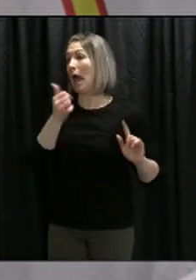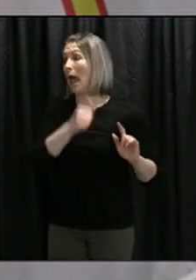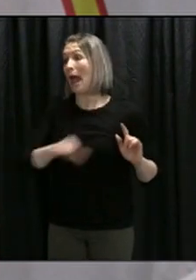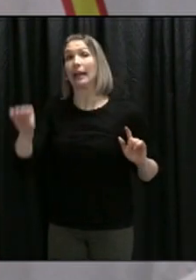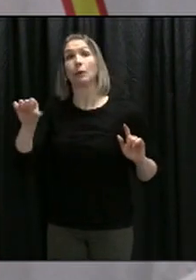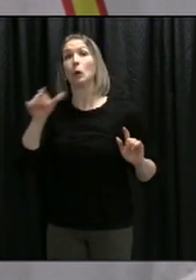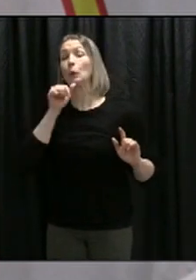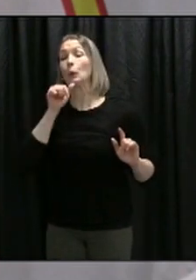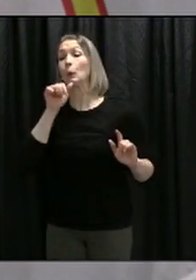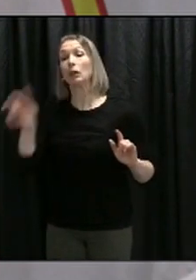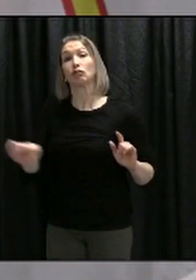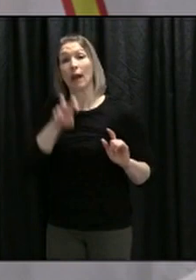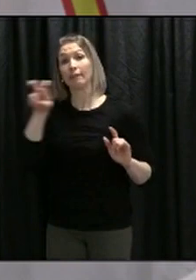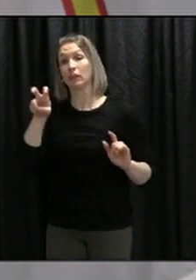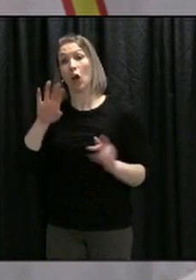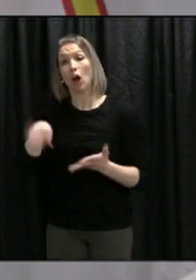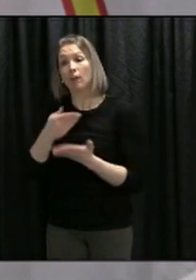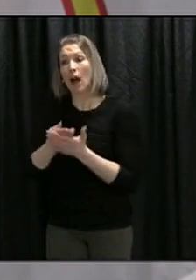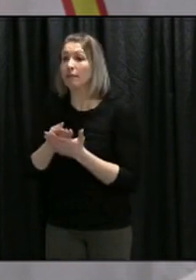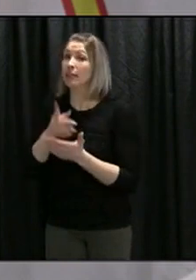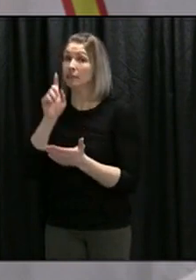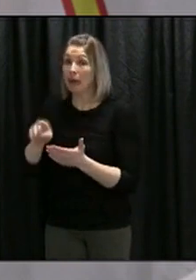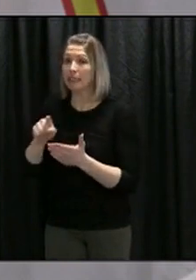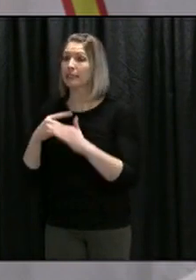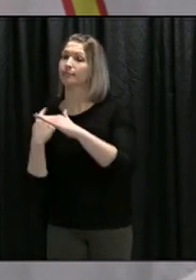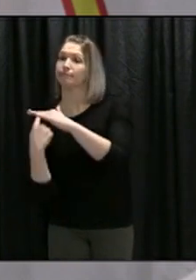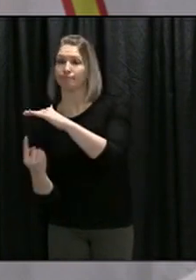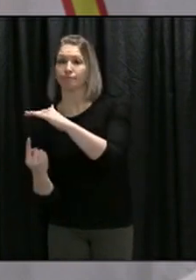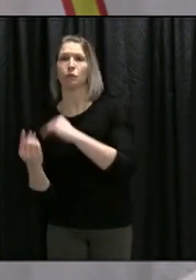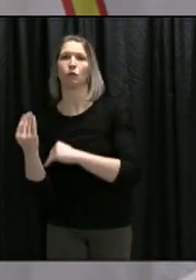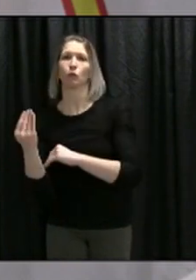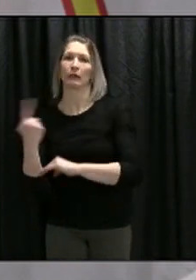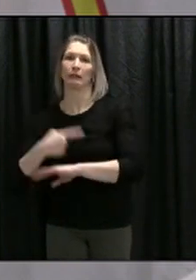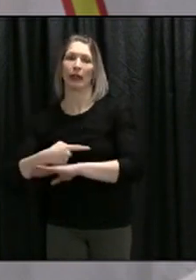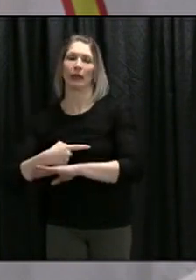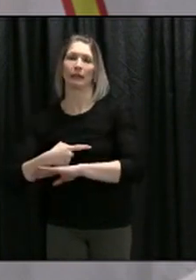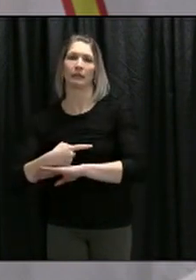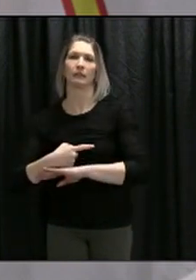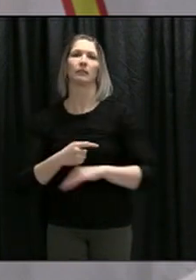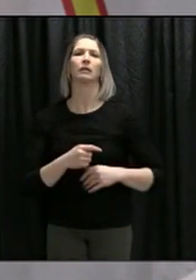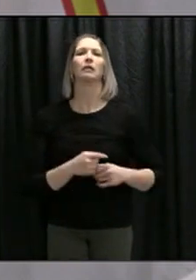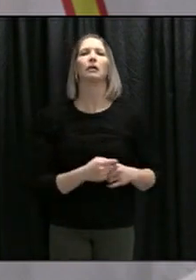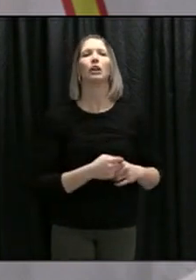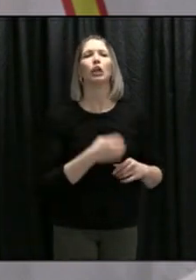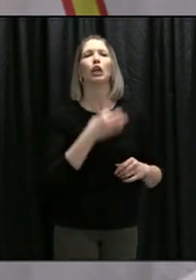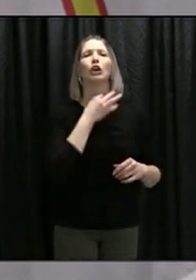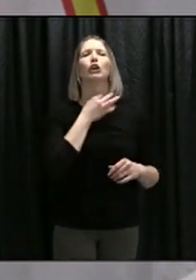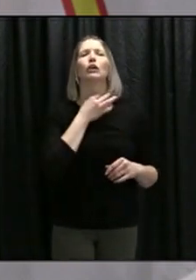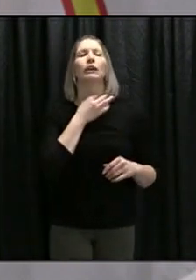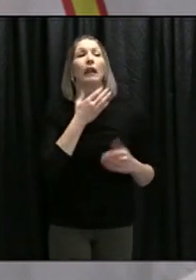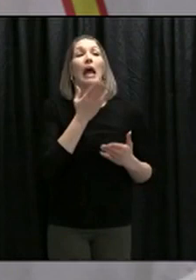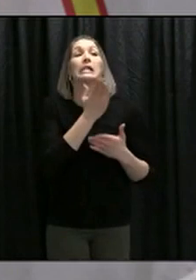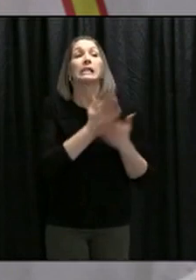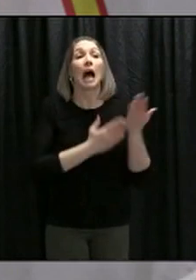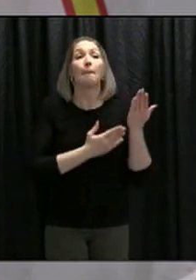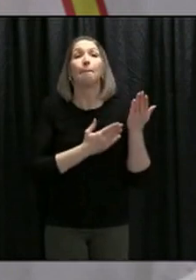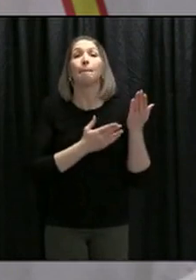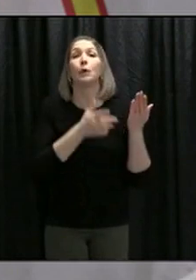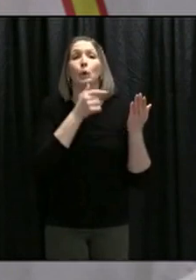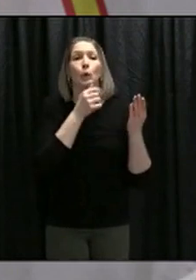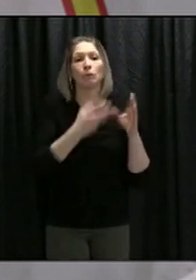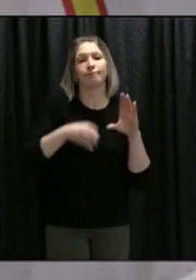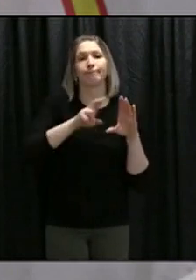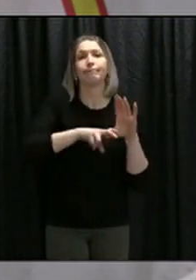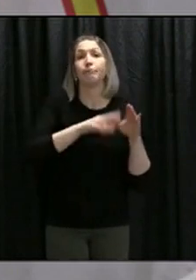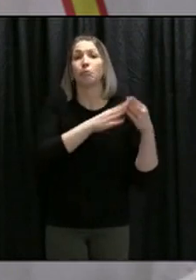what I'm trying to ask here is just these people why let these people in who are not essential, I guess is what I'm trying to say. Well, we've said,